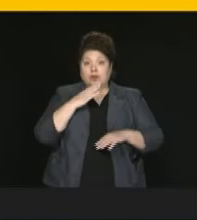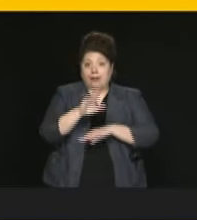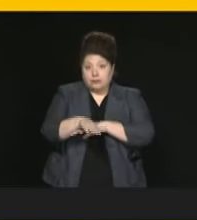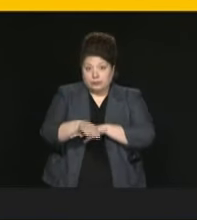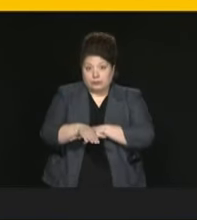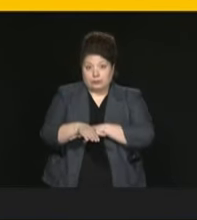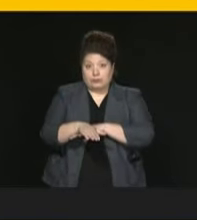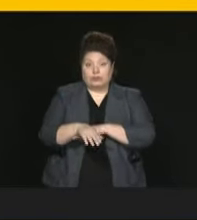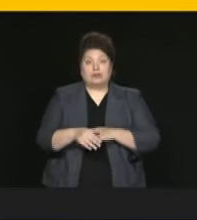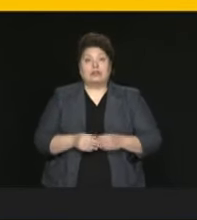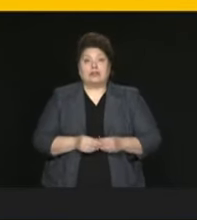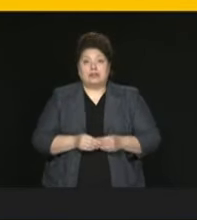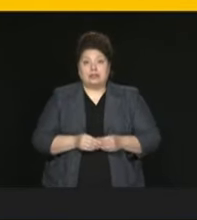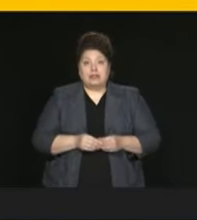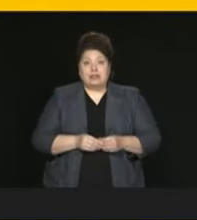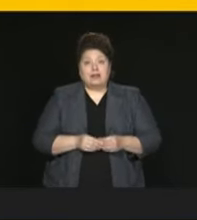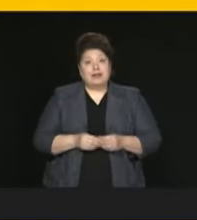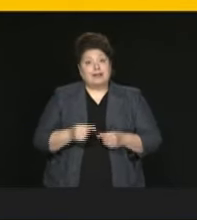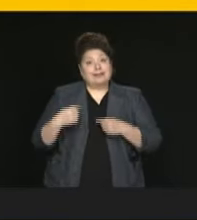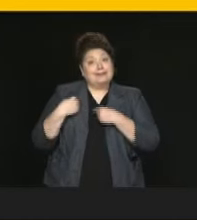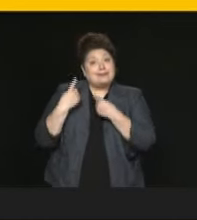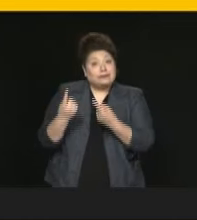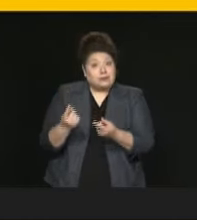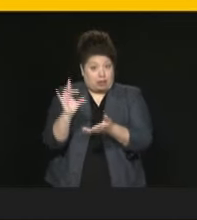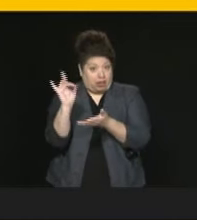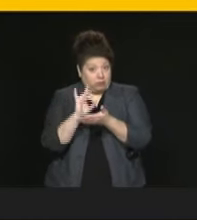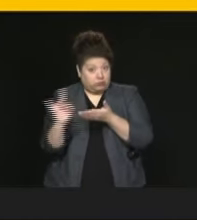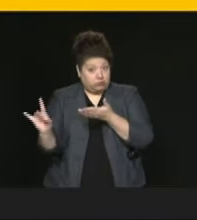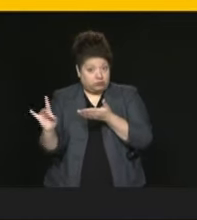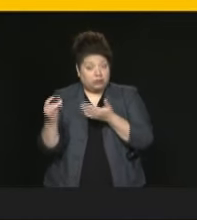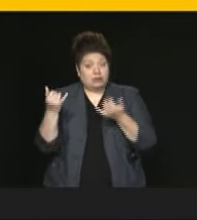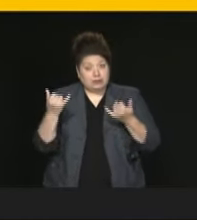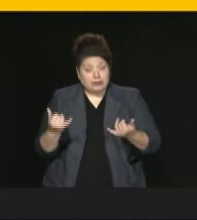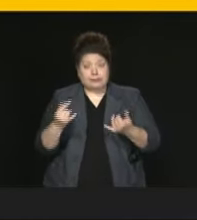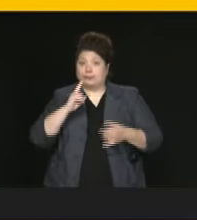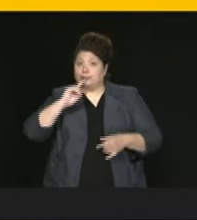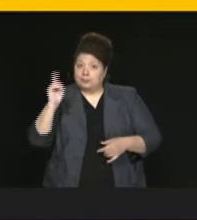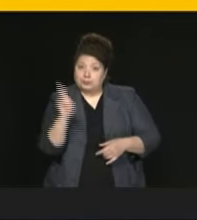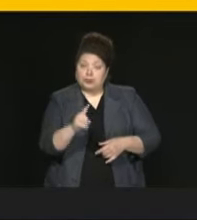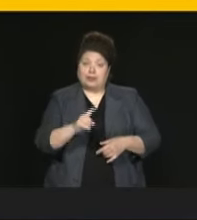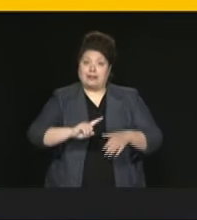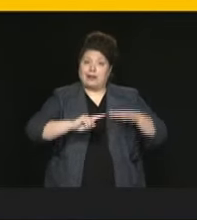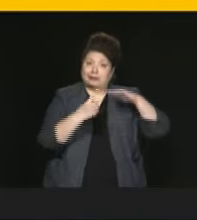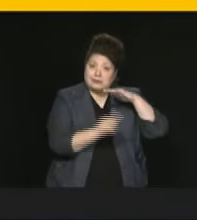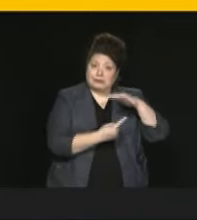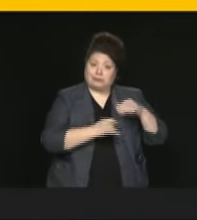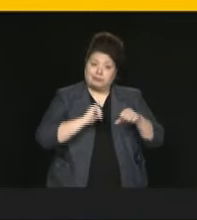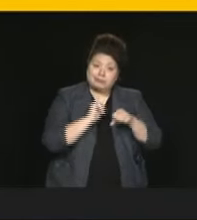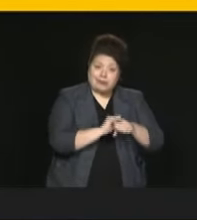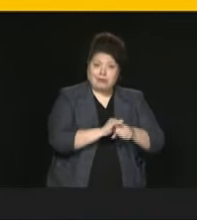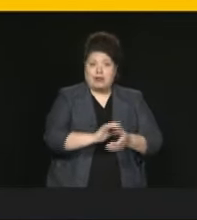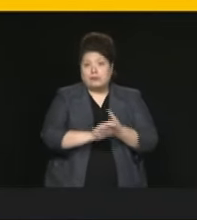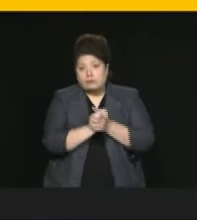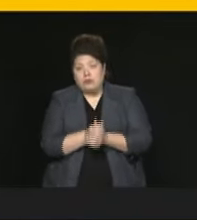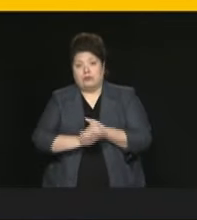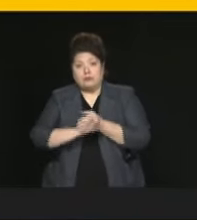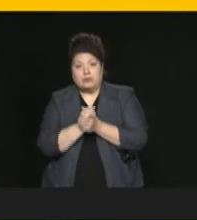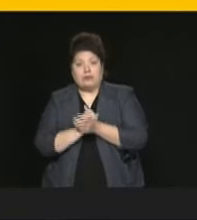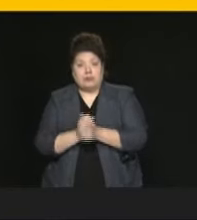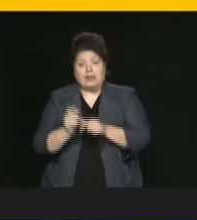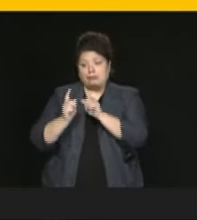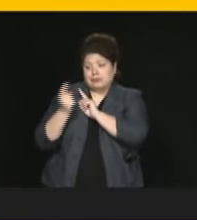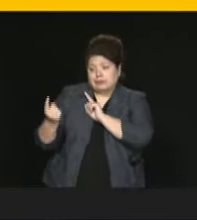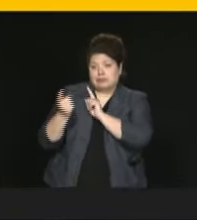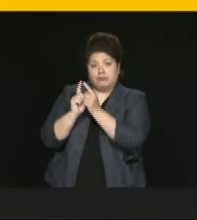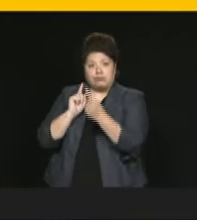8 weeks have passed, the public health measures that we've been repeating from these seats and that you have heard so many times over have not lost their